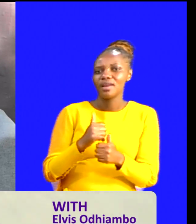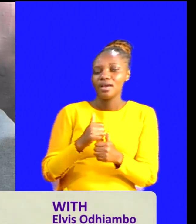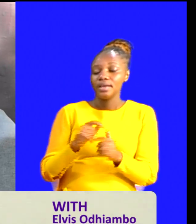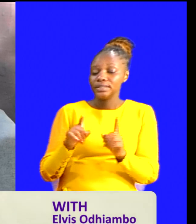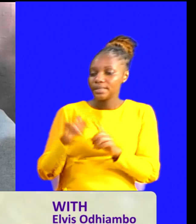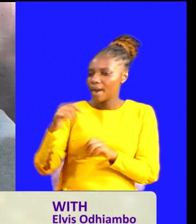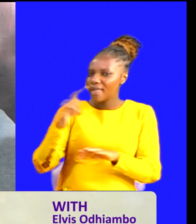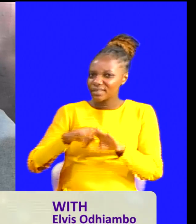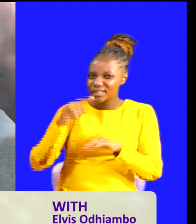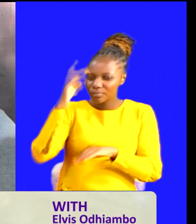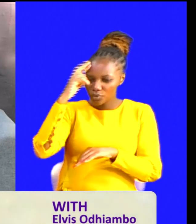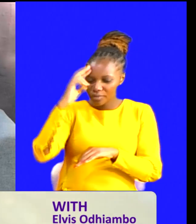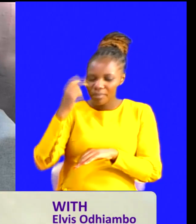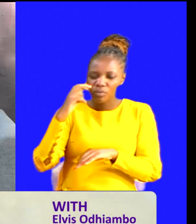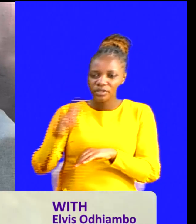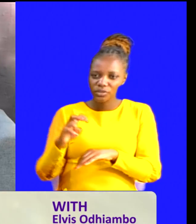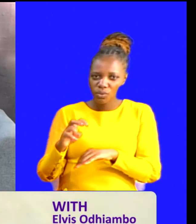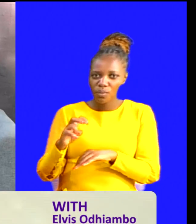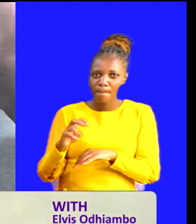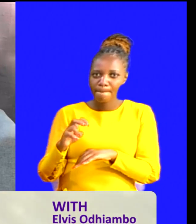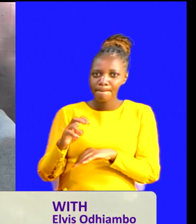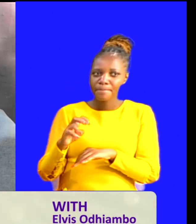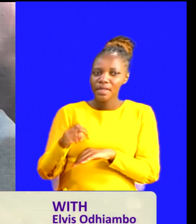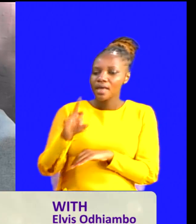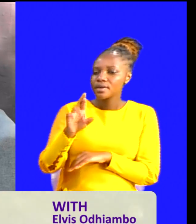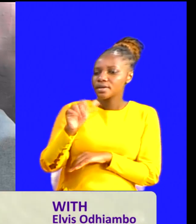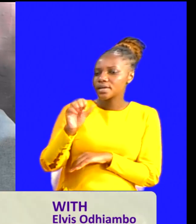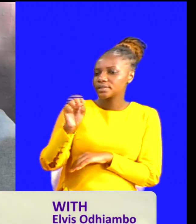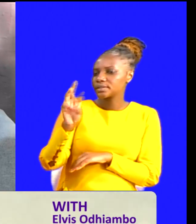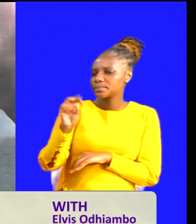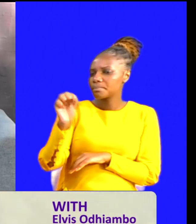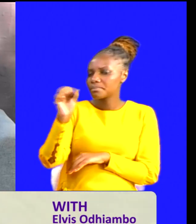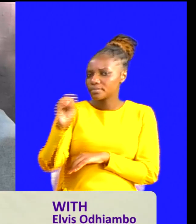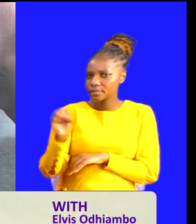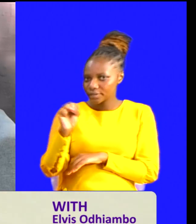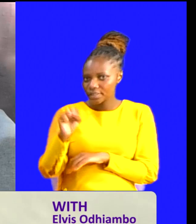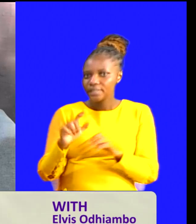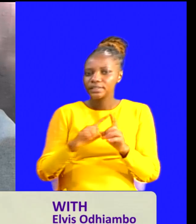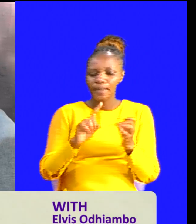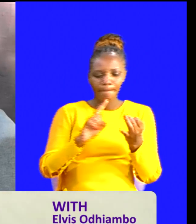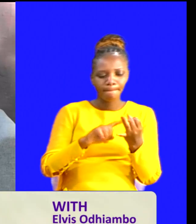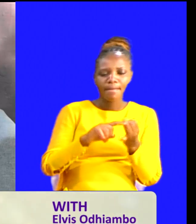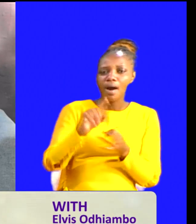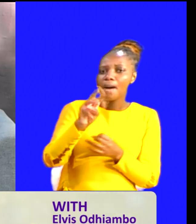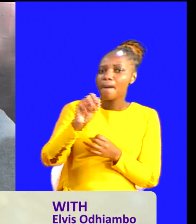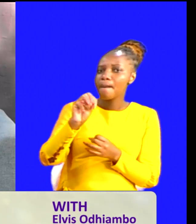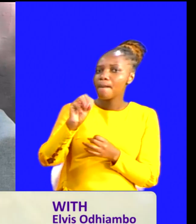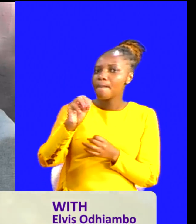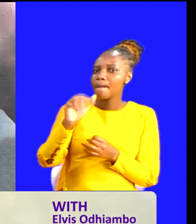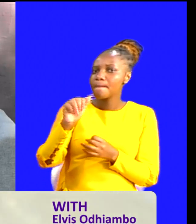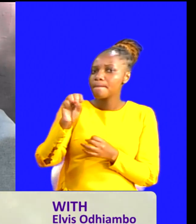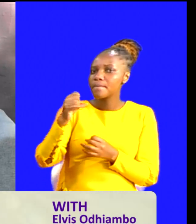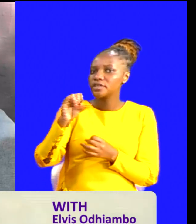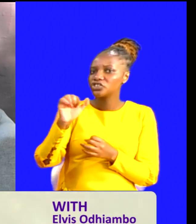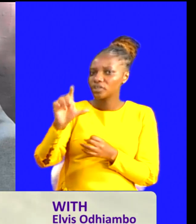we saw how playing Rasmus Højlund to start at the front, then substituting with Martial. Martial comes with a lot of impact